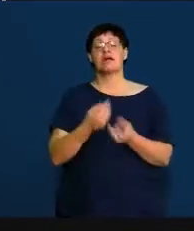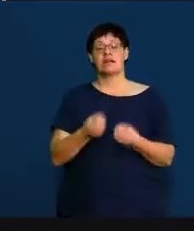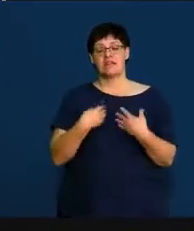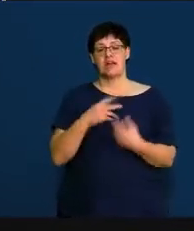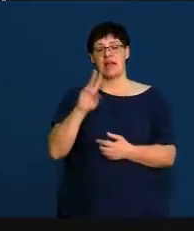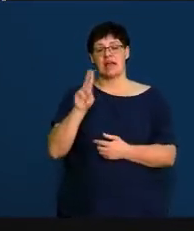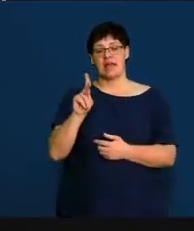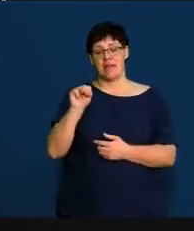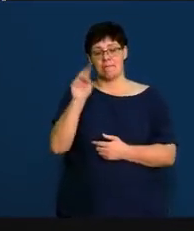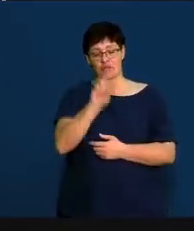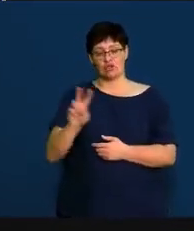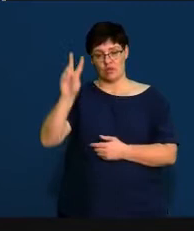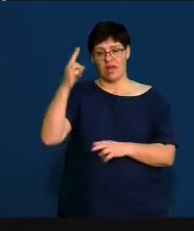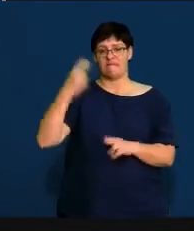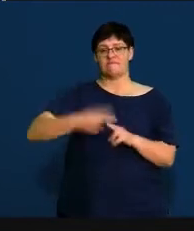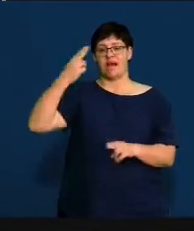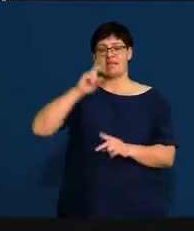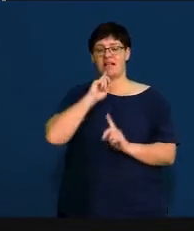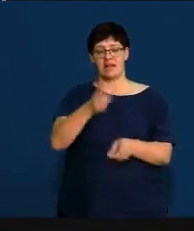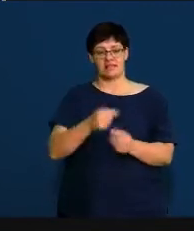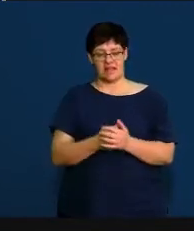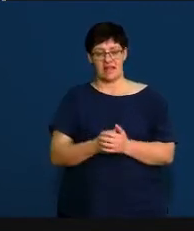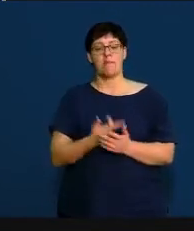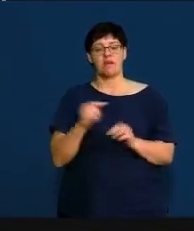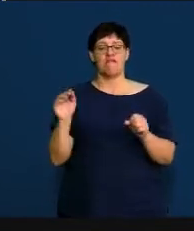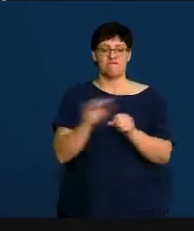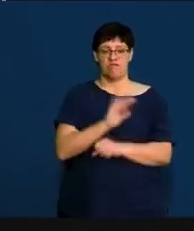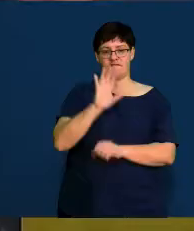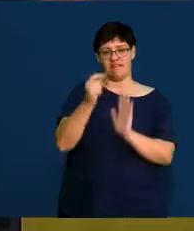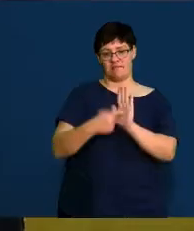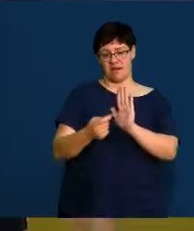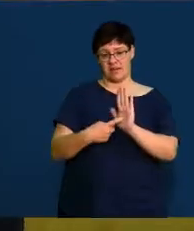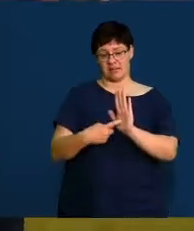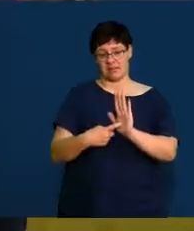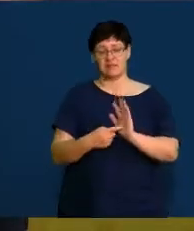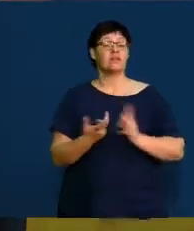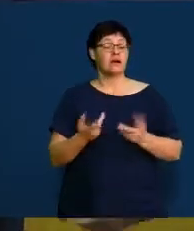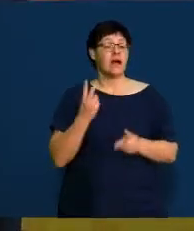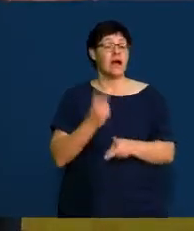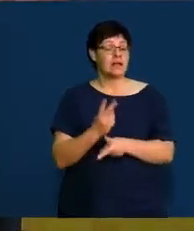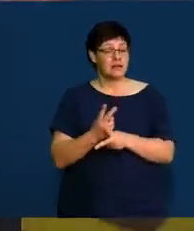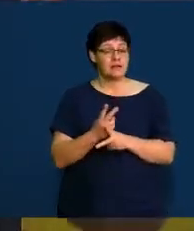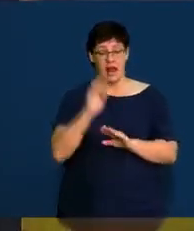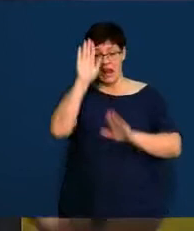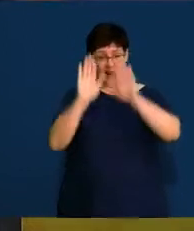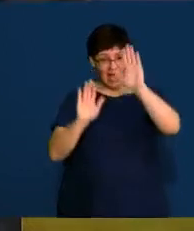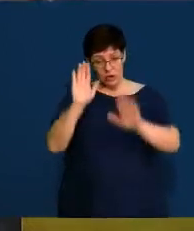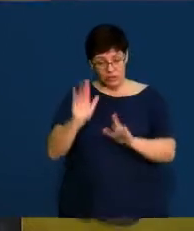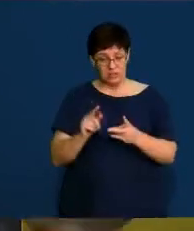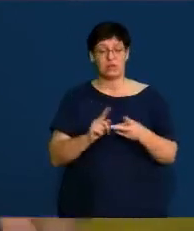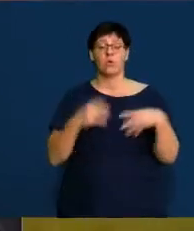kilometers squared. My final answer gives me the full 5 marks. Again, layout,